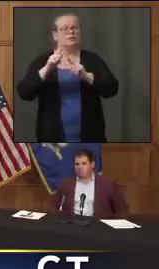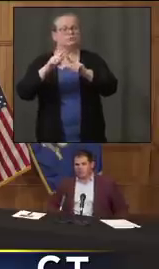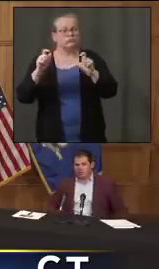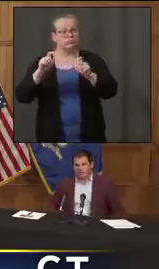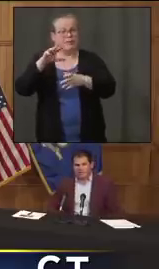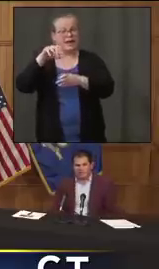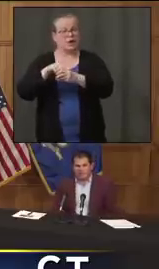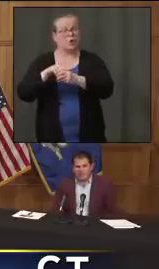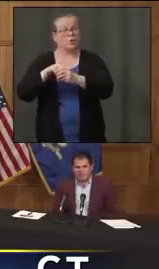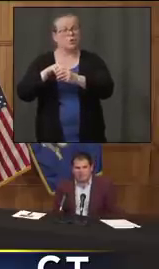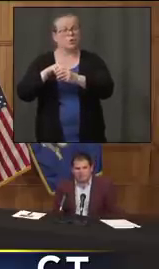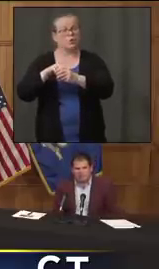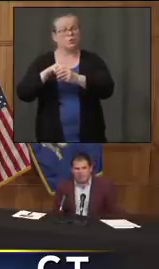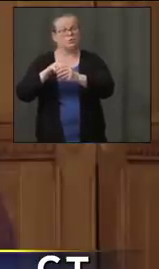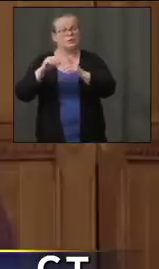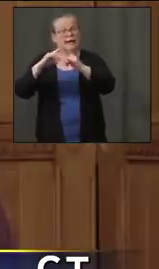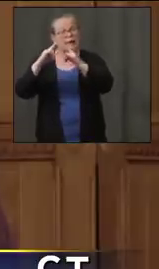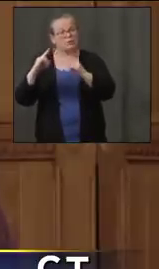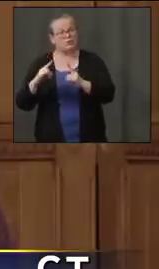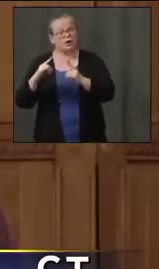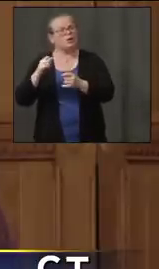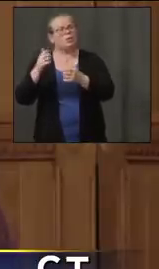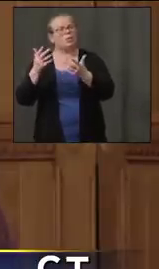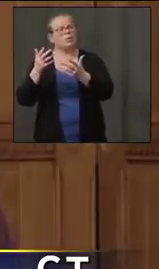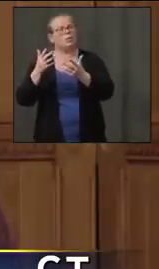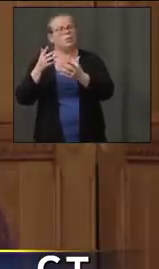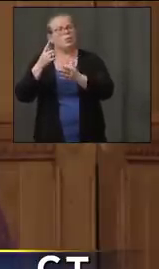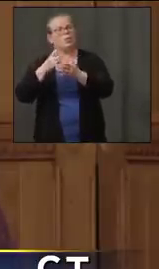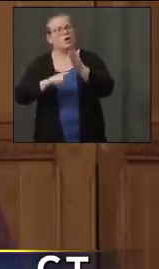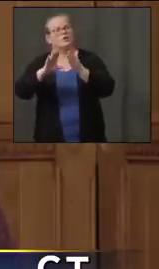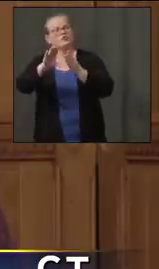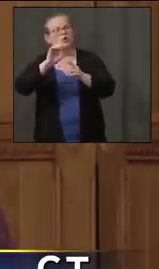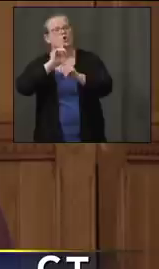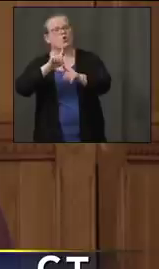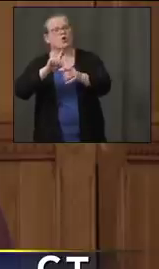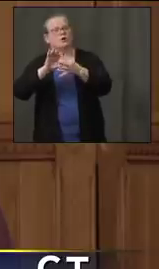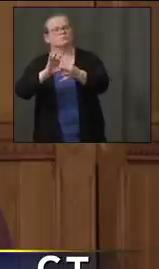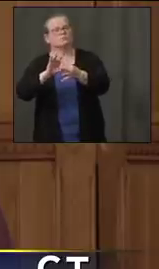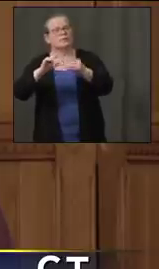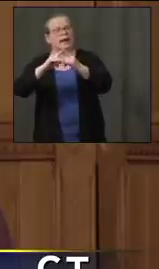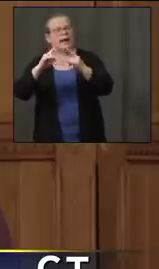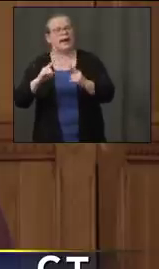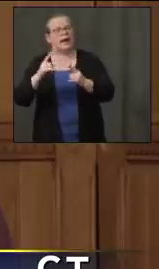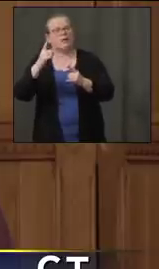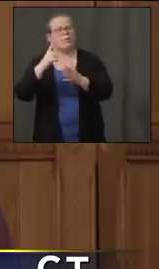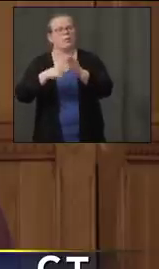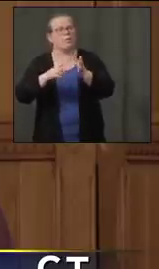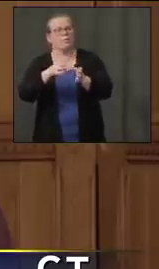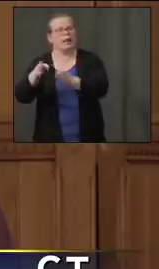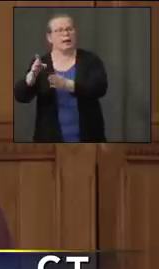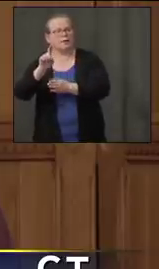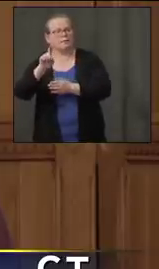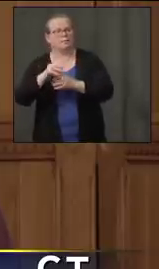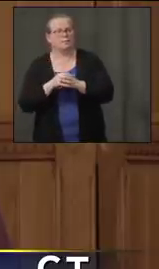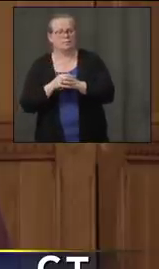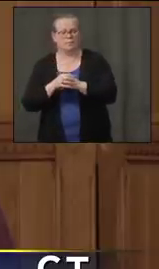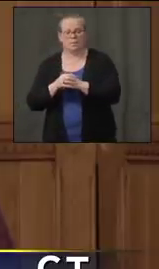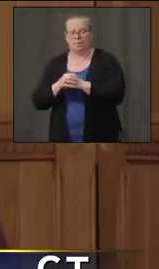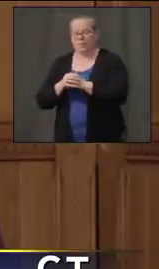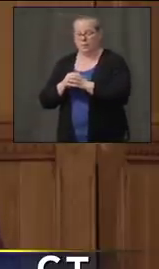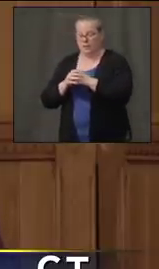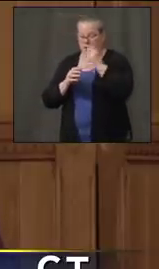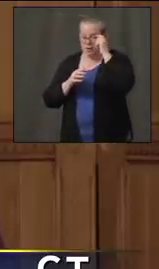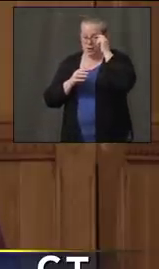So, on the state campgrounds, I think that's under discussion. I'm not up to speed on that from a deep perspective, but private